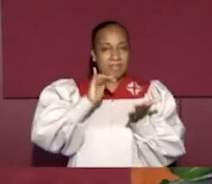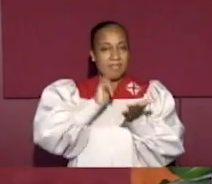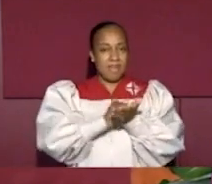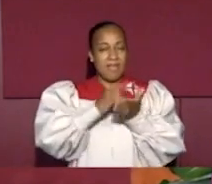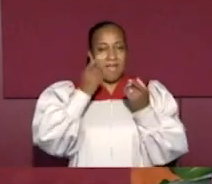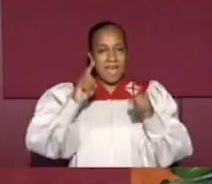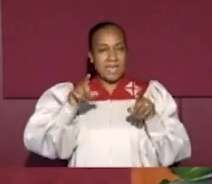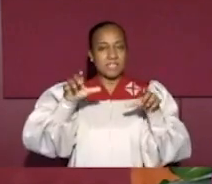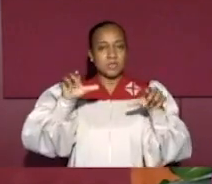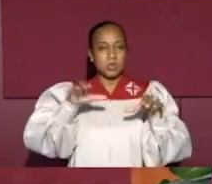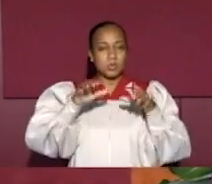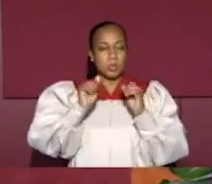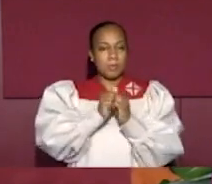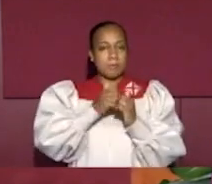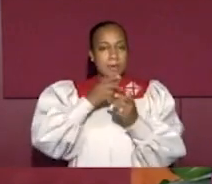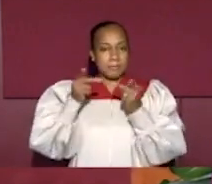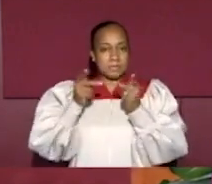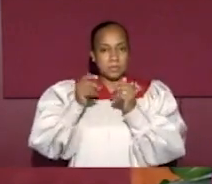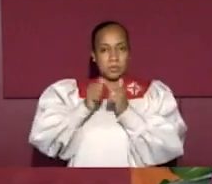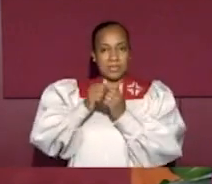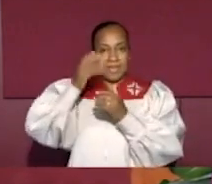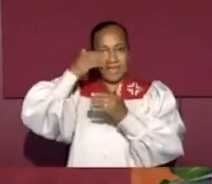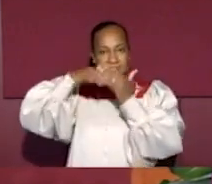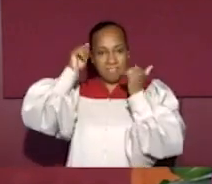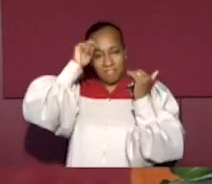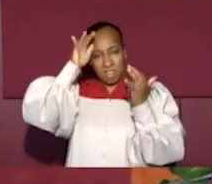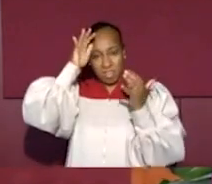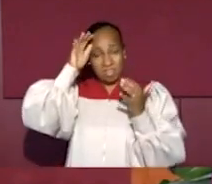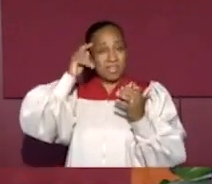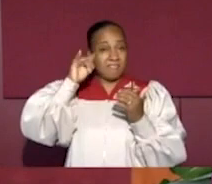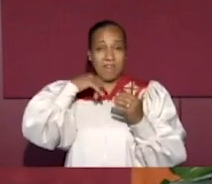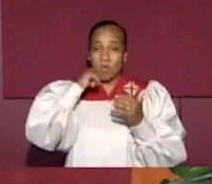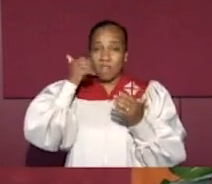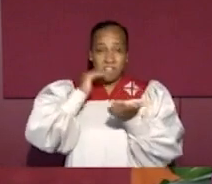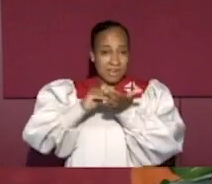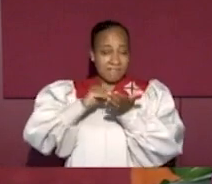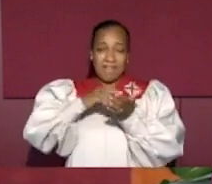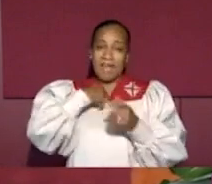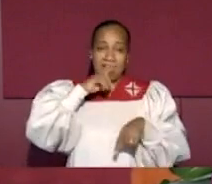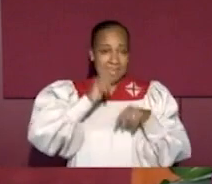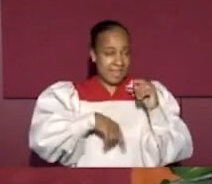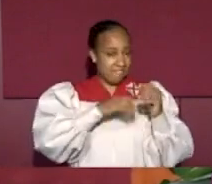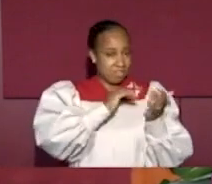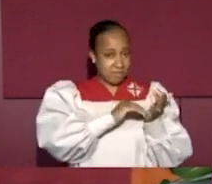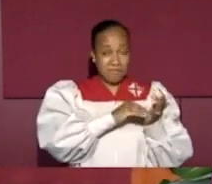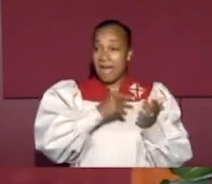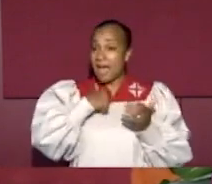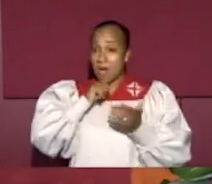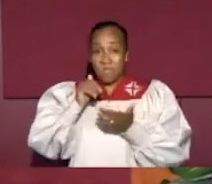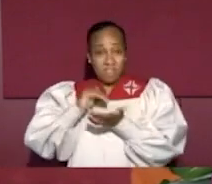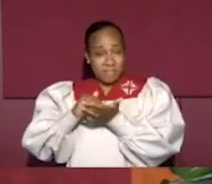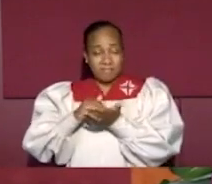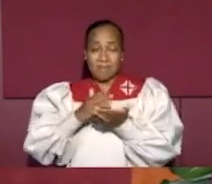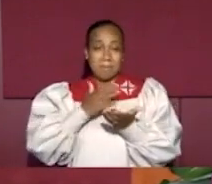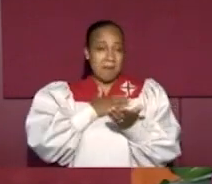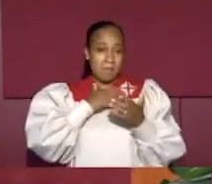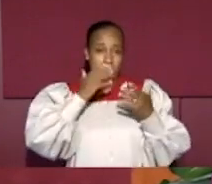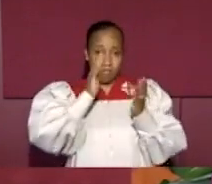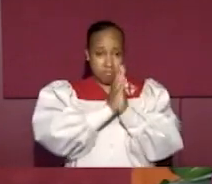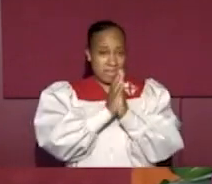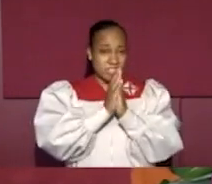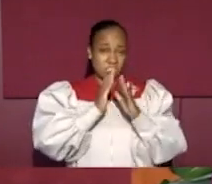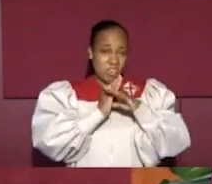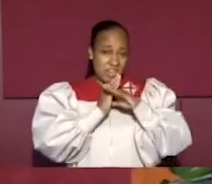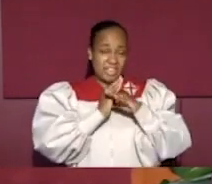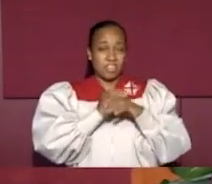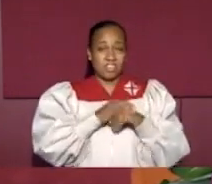position with my Heavenly Father, because he said, if I don't forgive, I can't be forgiven. He said, if I don't forgive, my prayers are hindered.